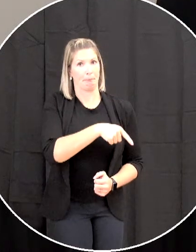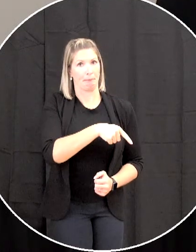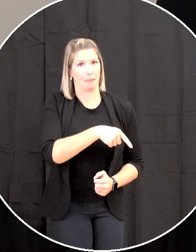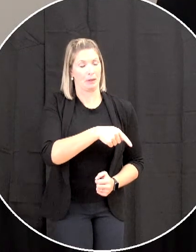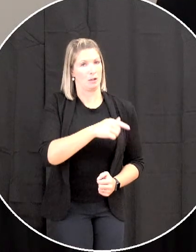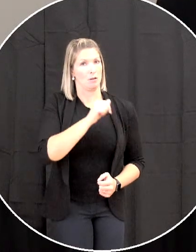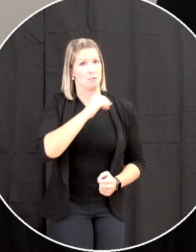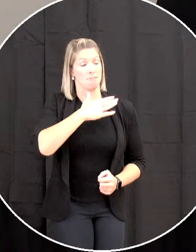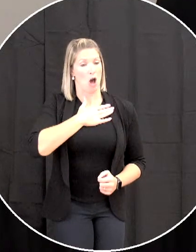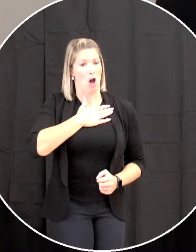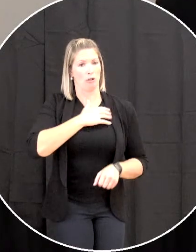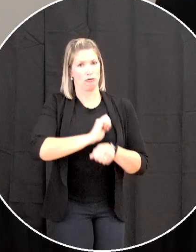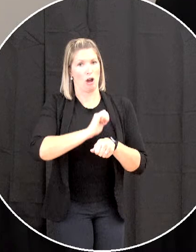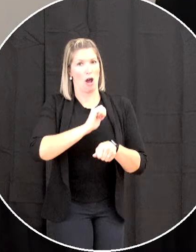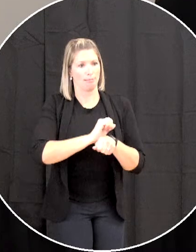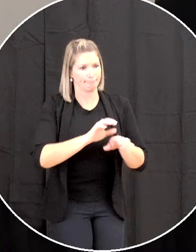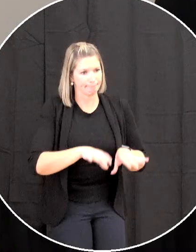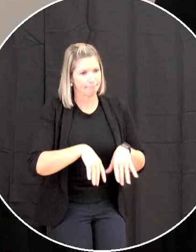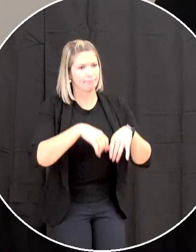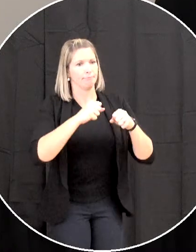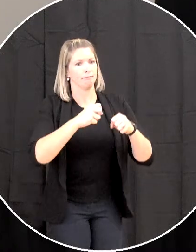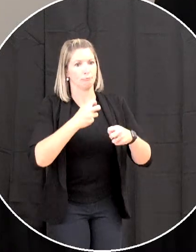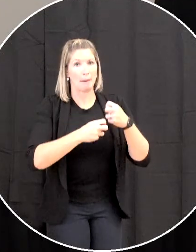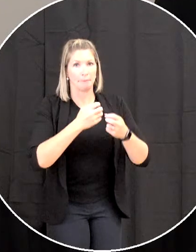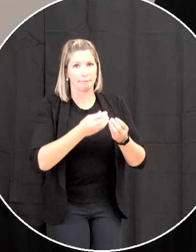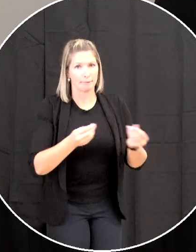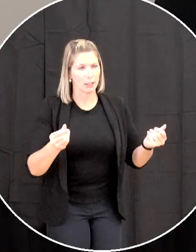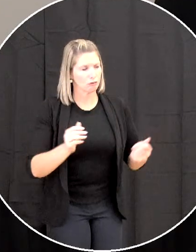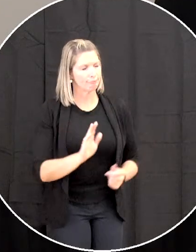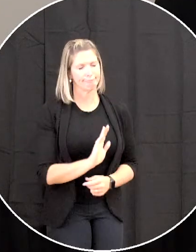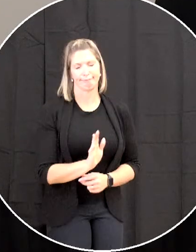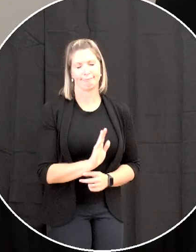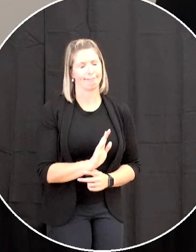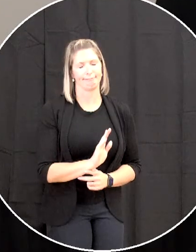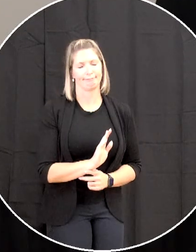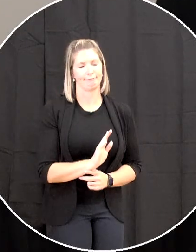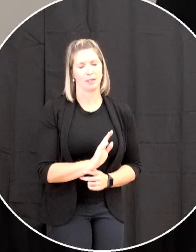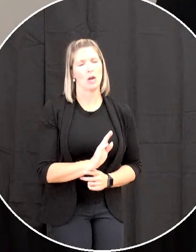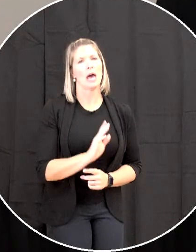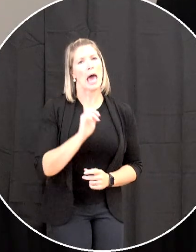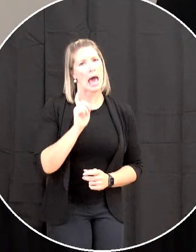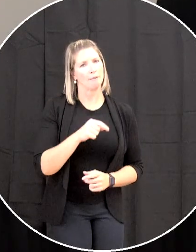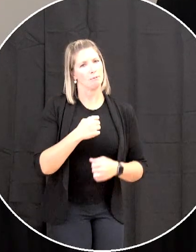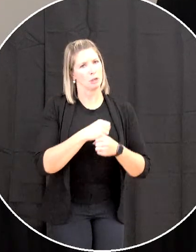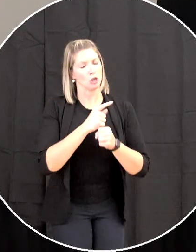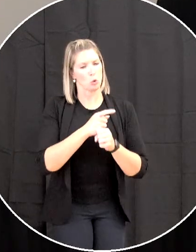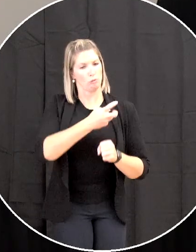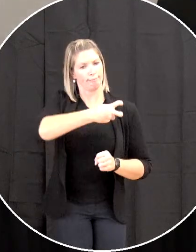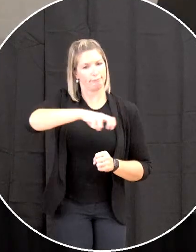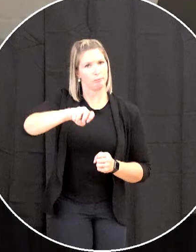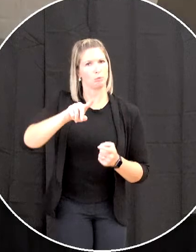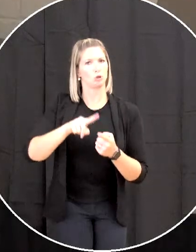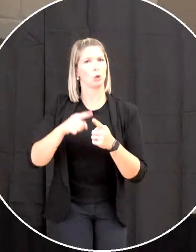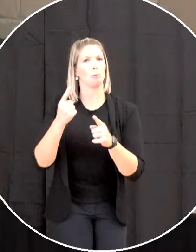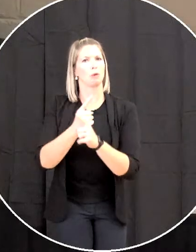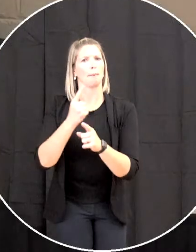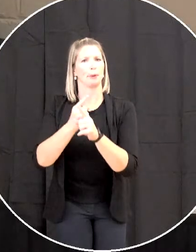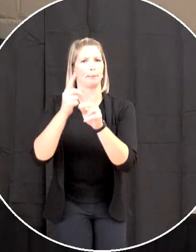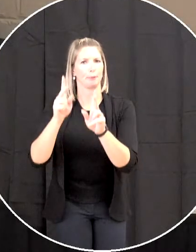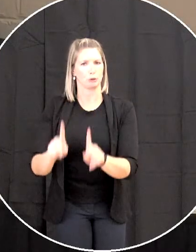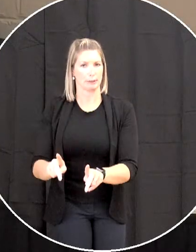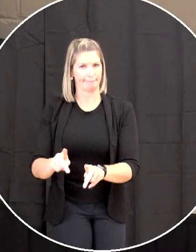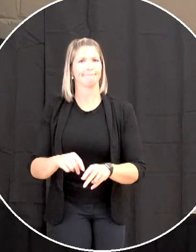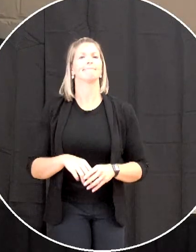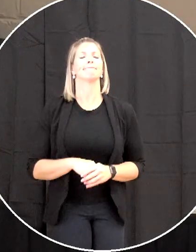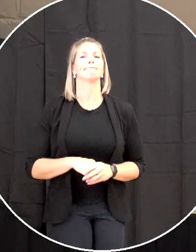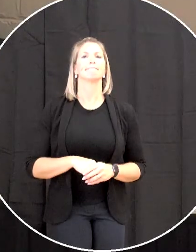sense when we receive any kind of correspondence. It's very important that we move it forward. Thank you. Thank you,